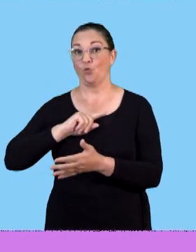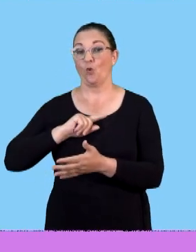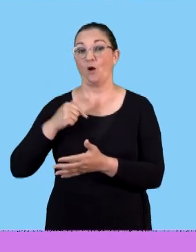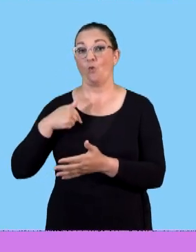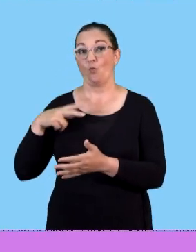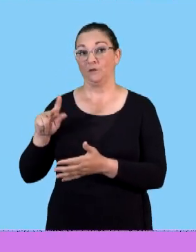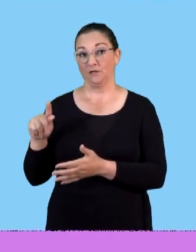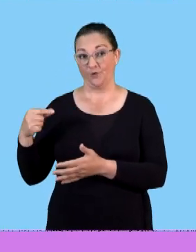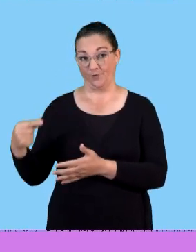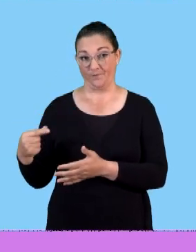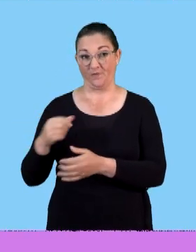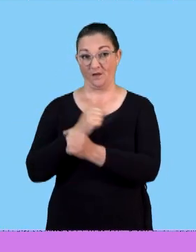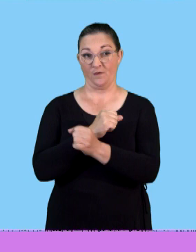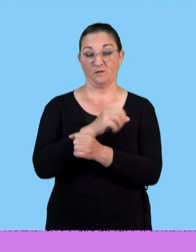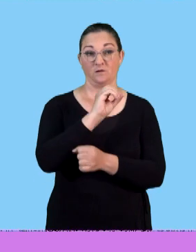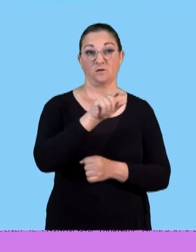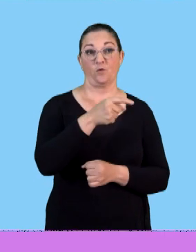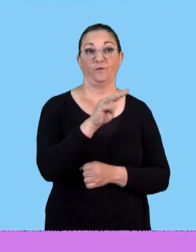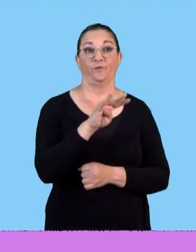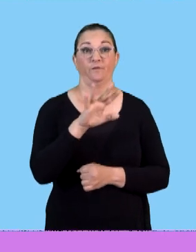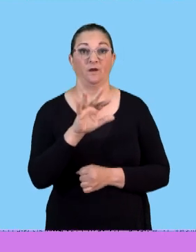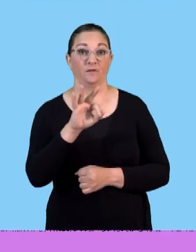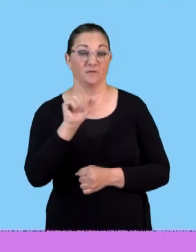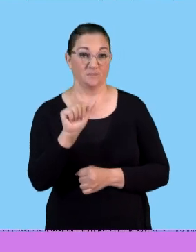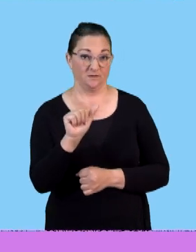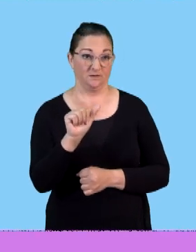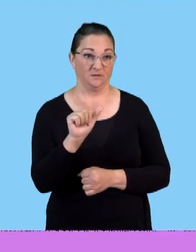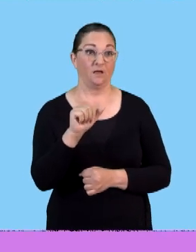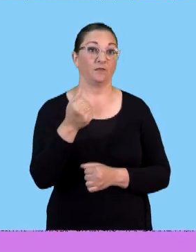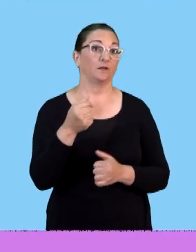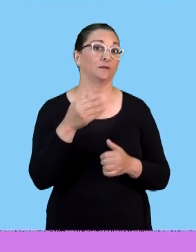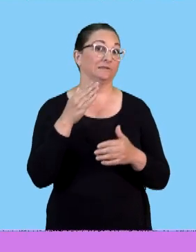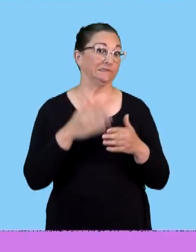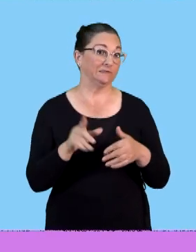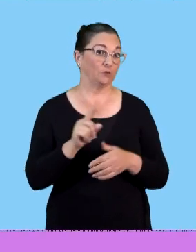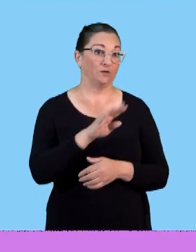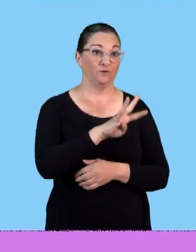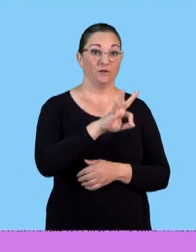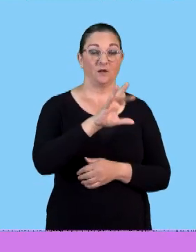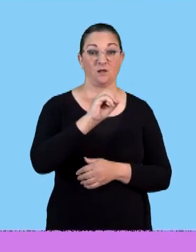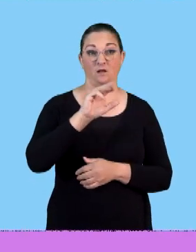to kilograms by multiplying it by 0,4536. Ended with